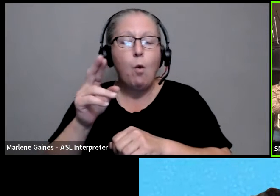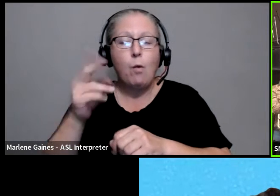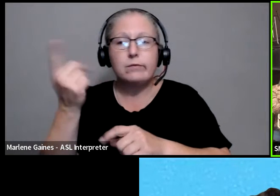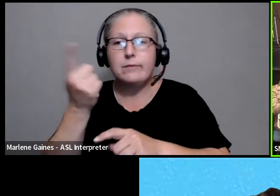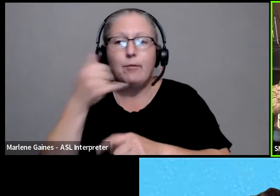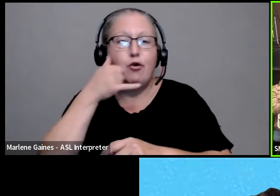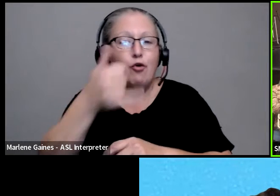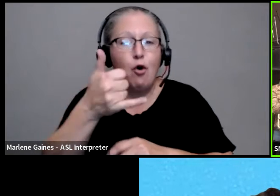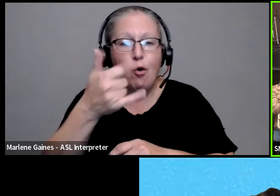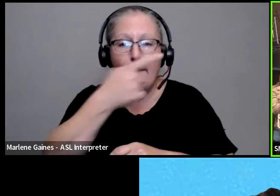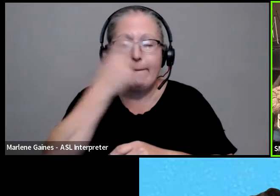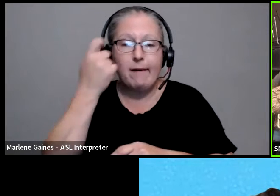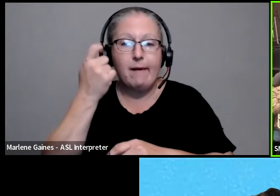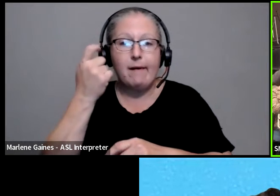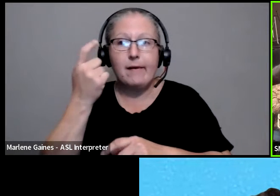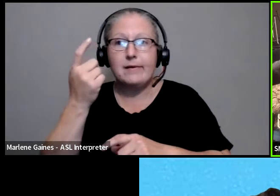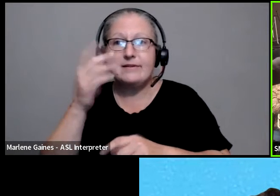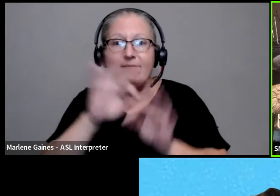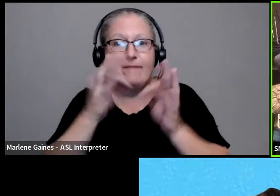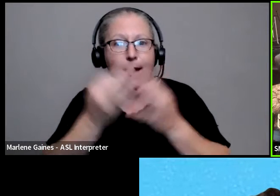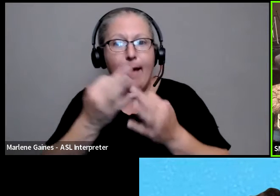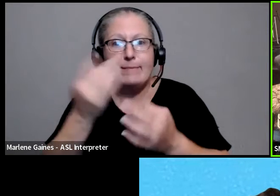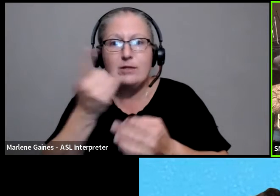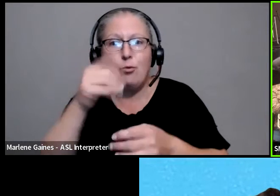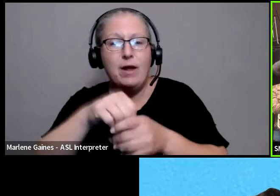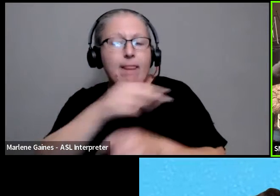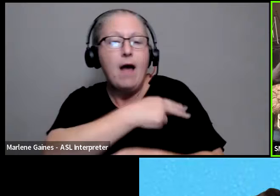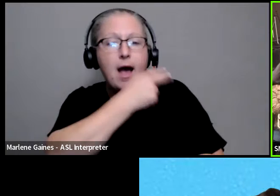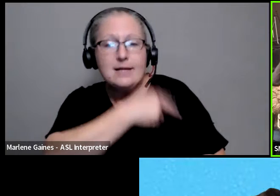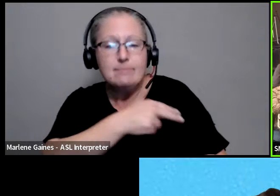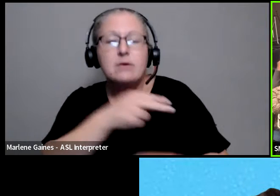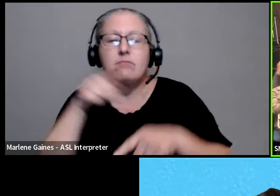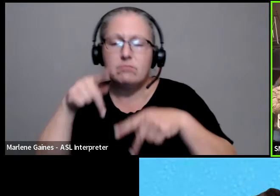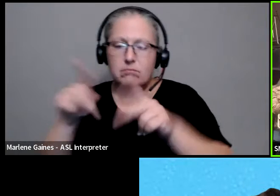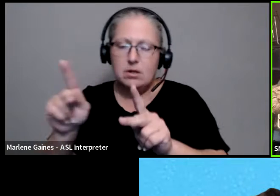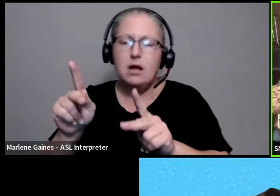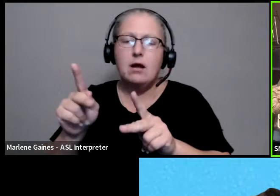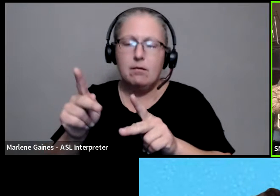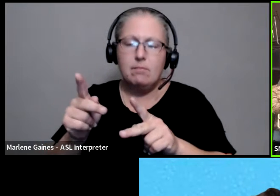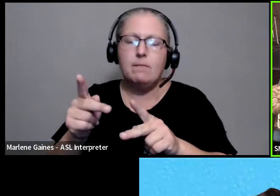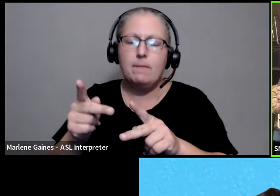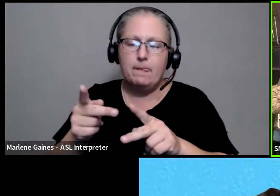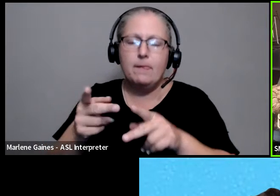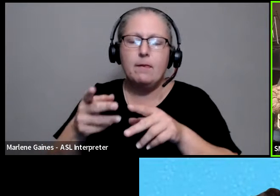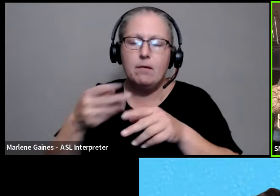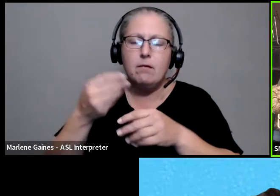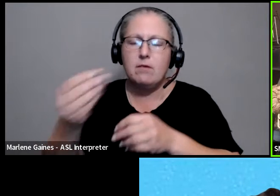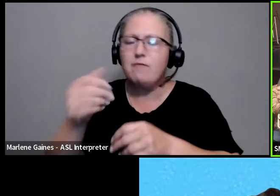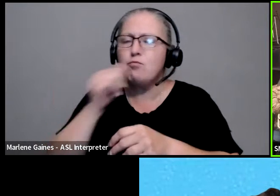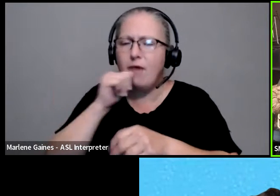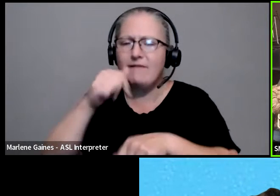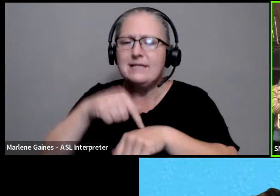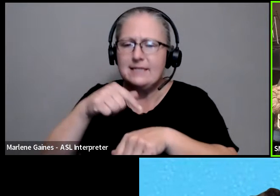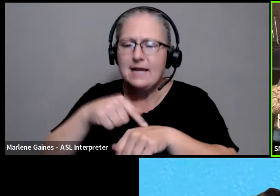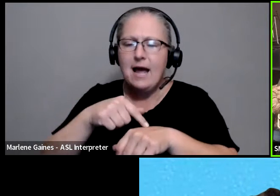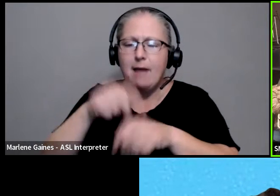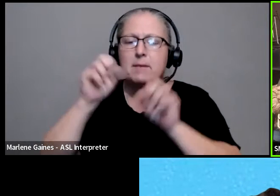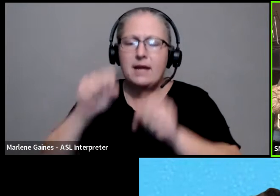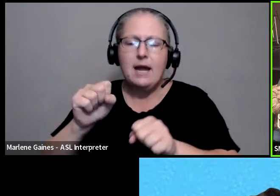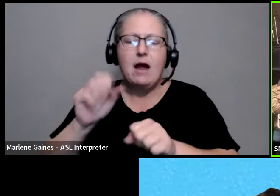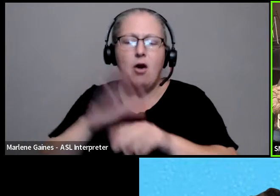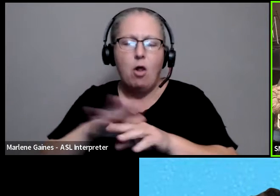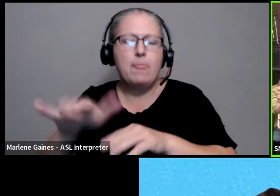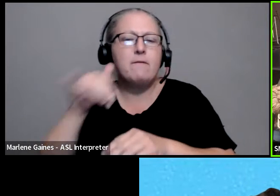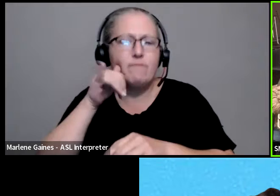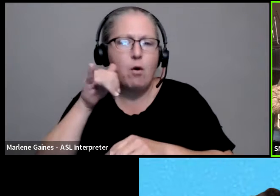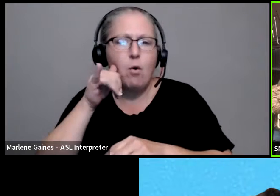because a family member is in the hospital, we will allow them to yonder, give them some privacy so that they have access to their phones,